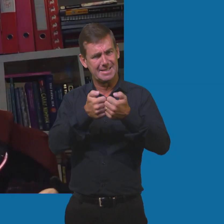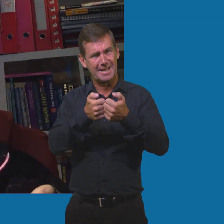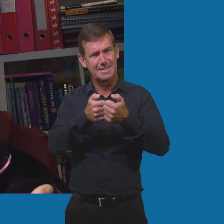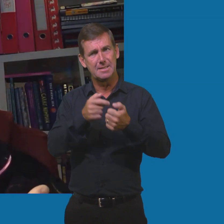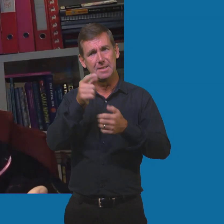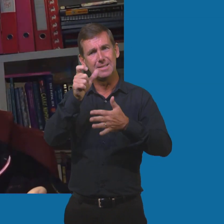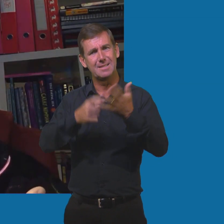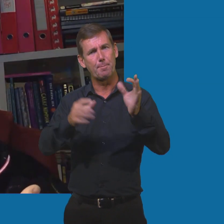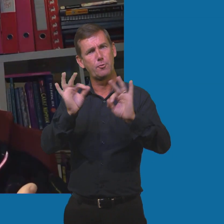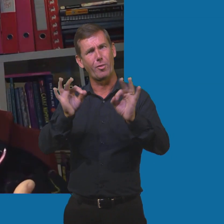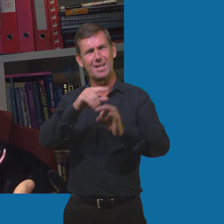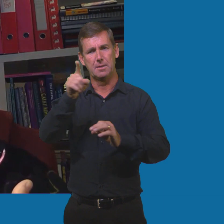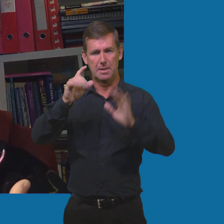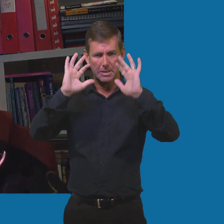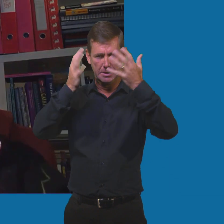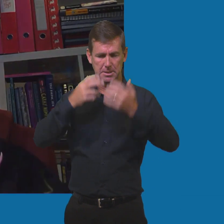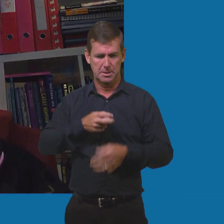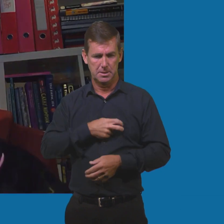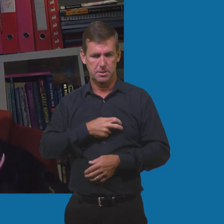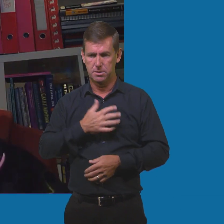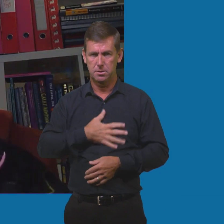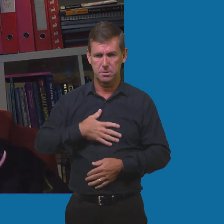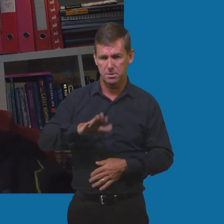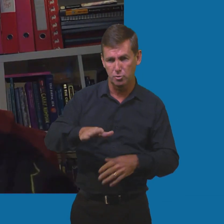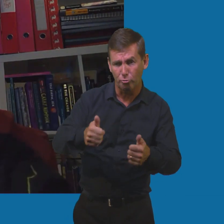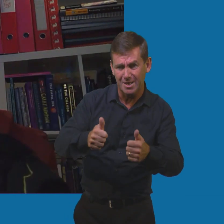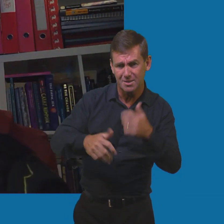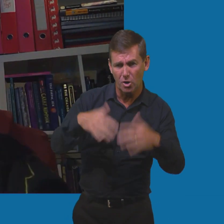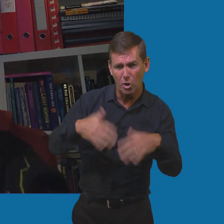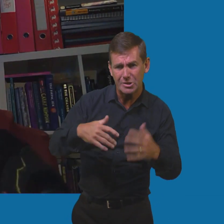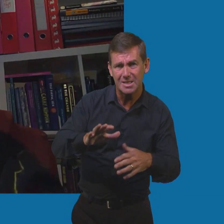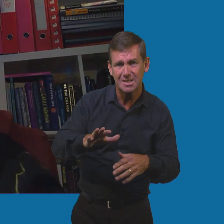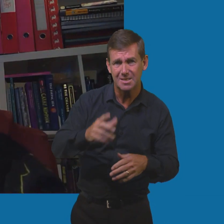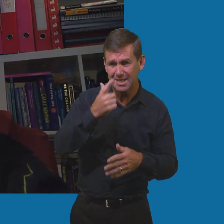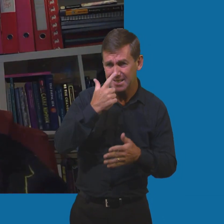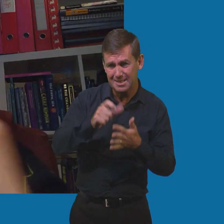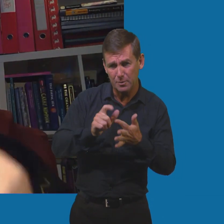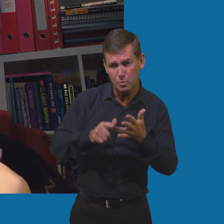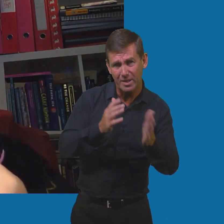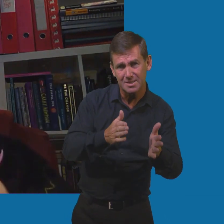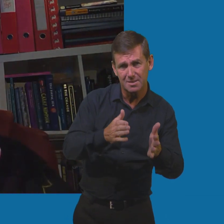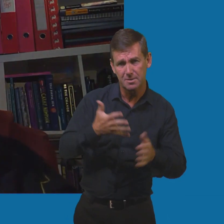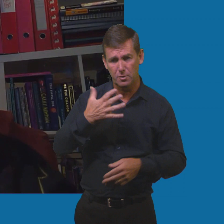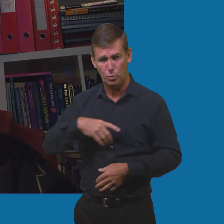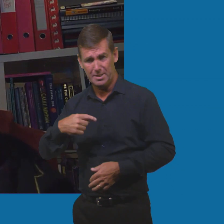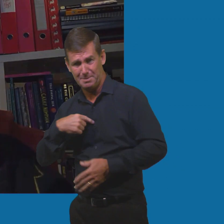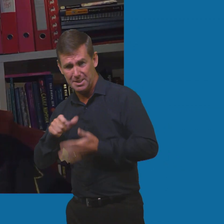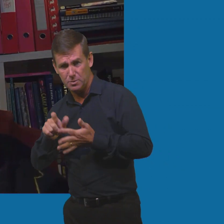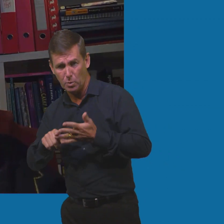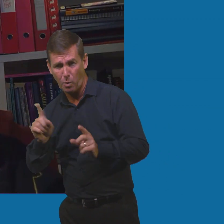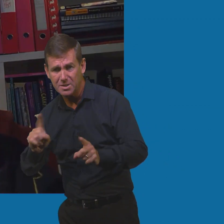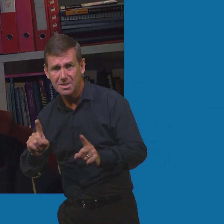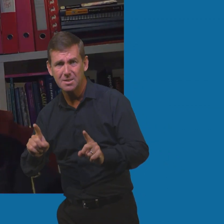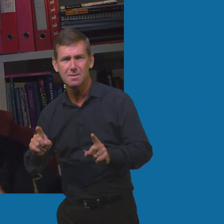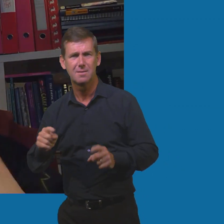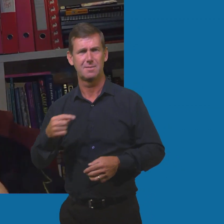can be quite anxious about... oh my goodness, is that going to hurt you? Oh my goodness, can you do this? Do you need me to do this? And so